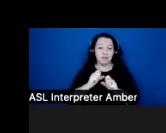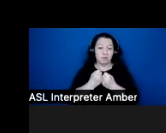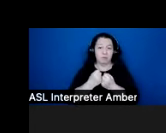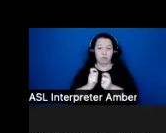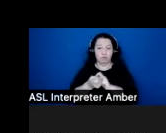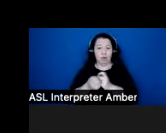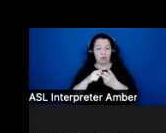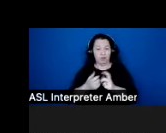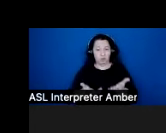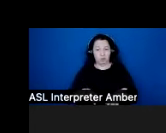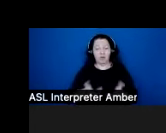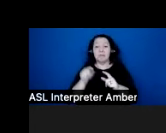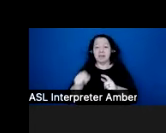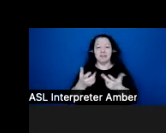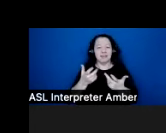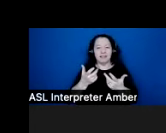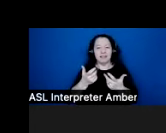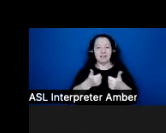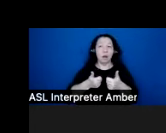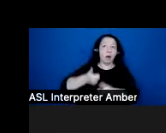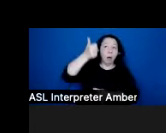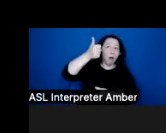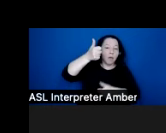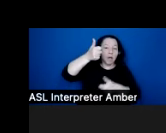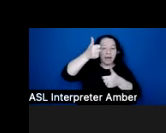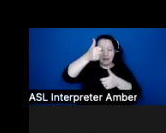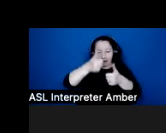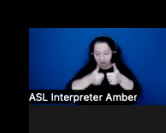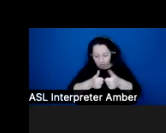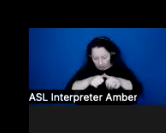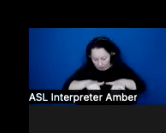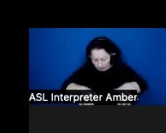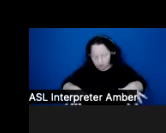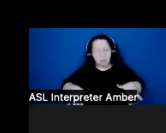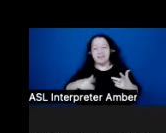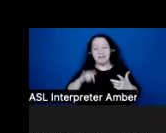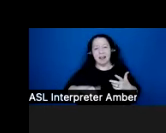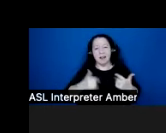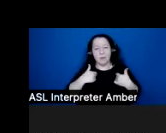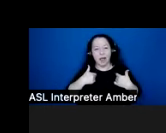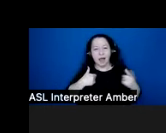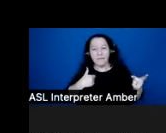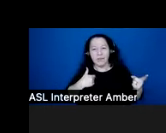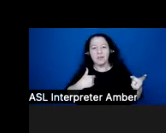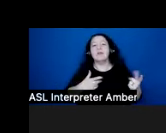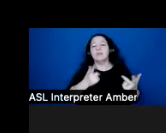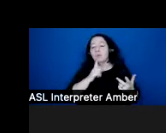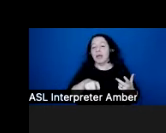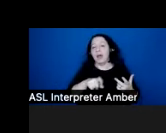hierarchy exists, right? And we have to acknowledge that in order to disrupt it, and to fight back.